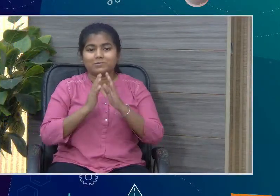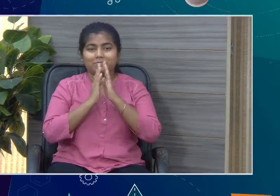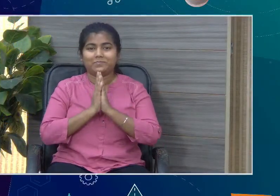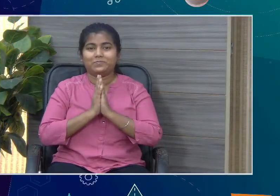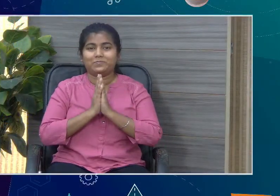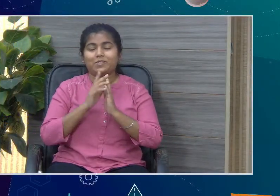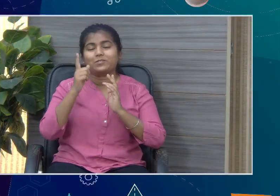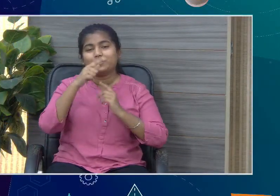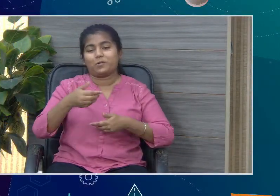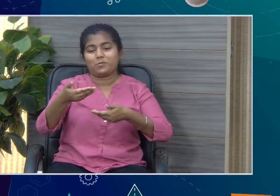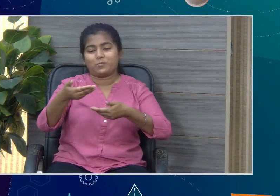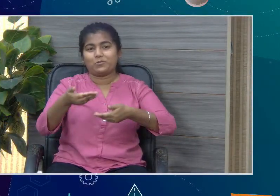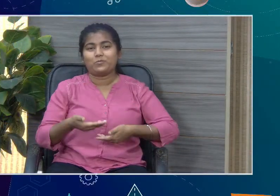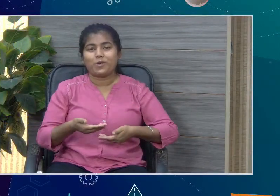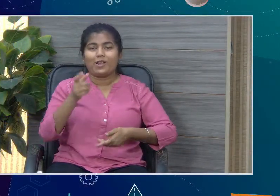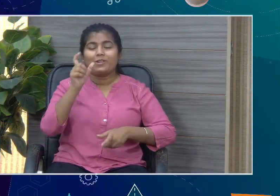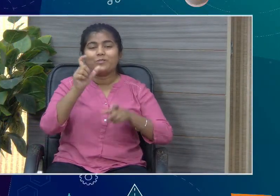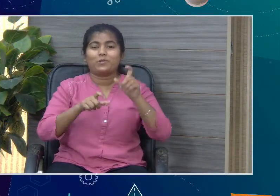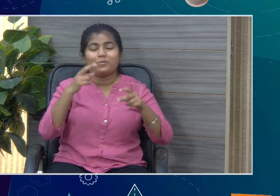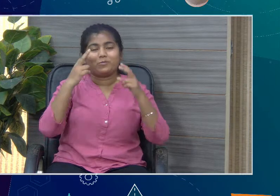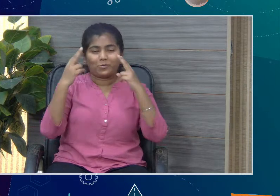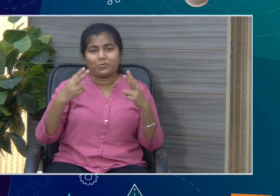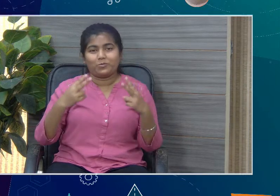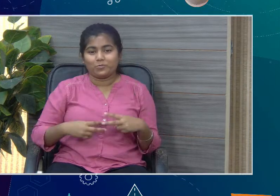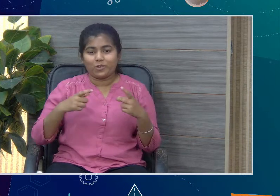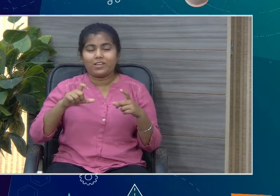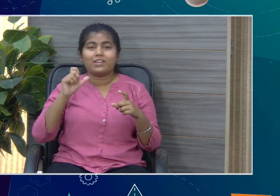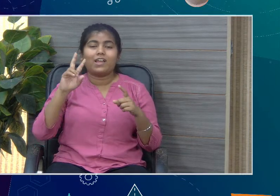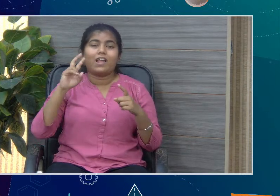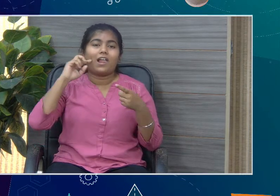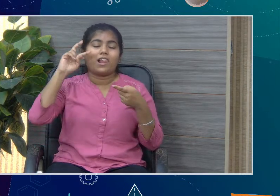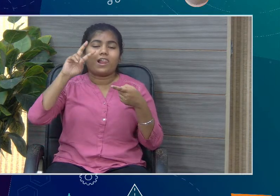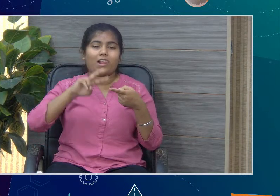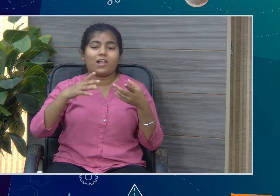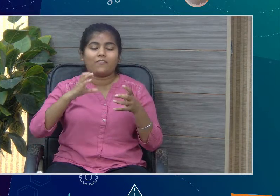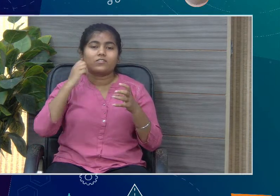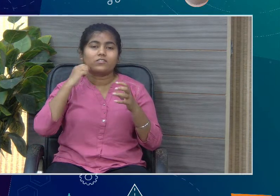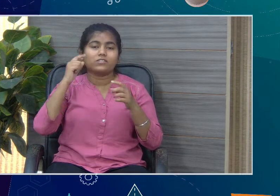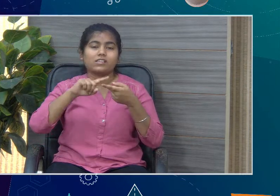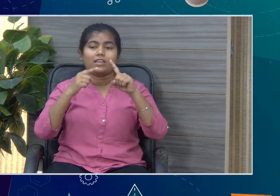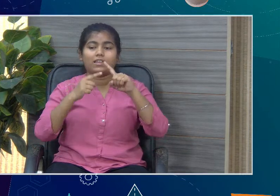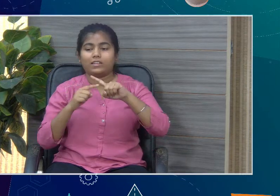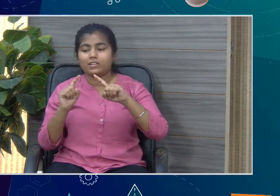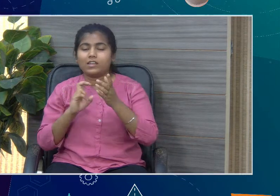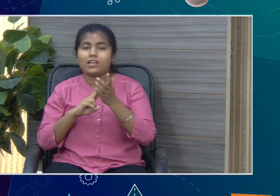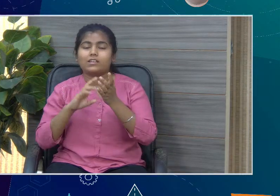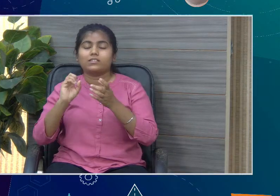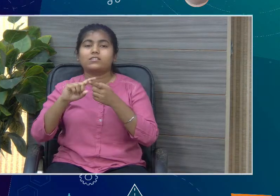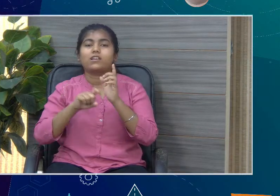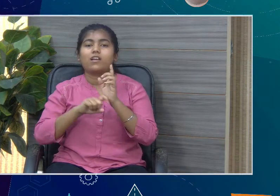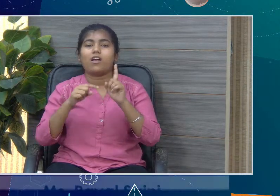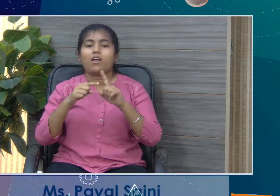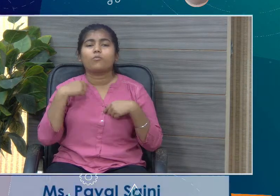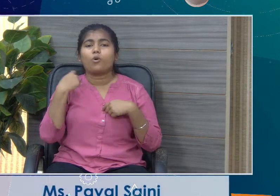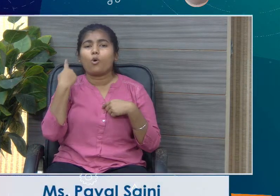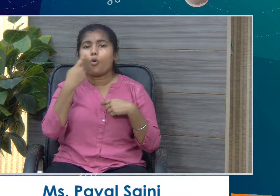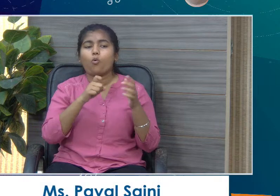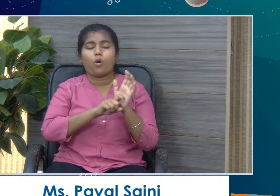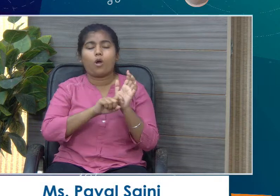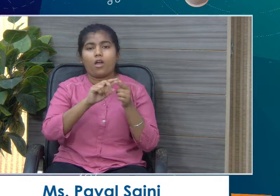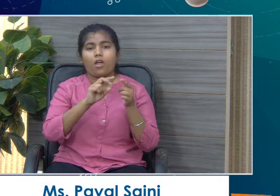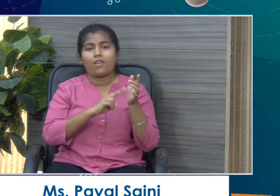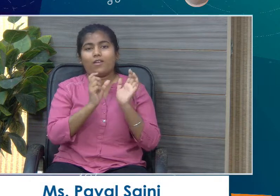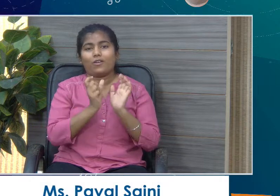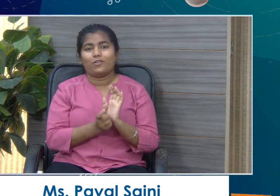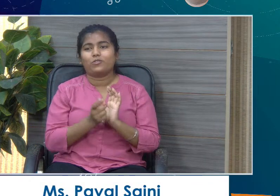Namaskar, very warm welcome to all our viewers and learners in this live phone-in session of CIT NCERT. I am Renu Bhatt with you all, and you are watching us